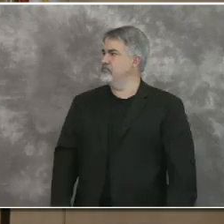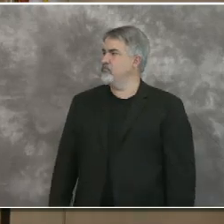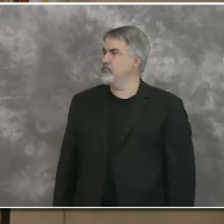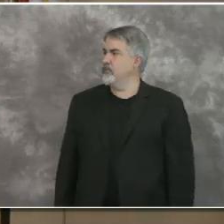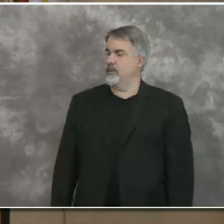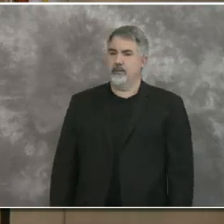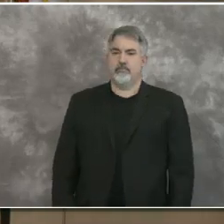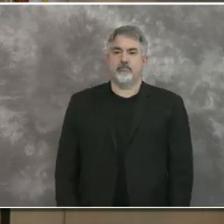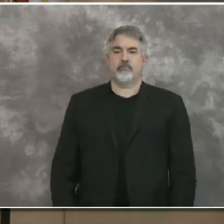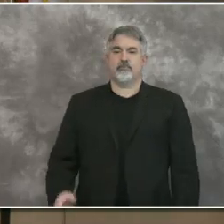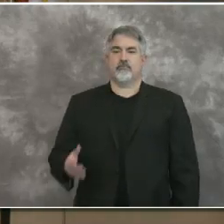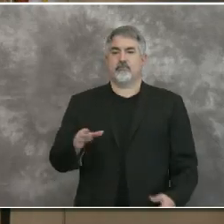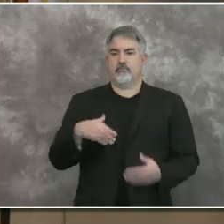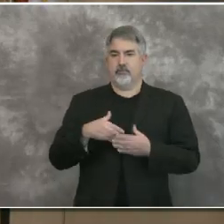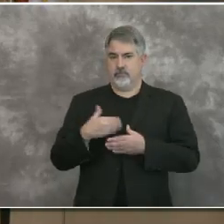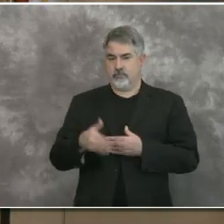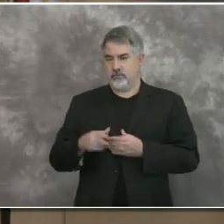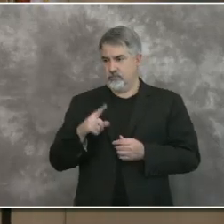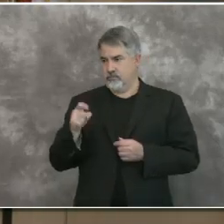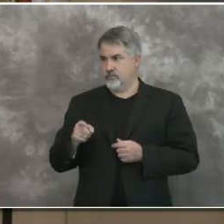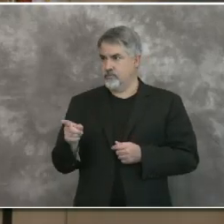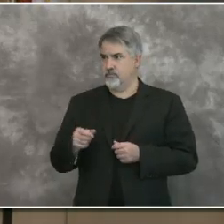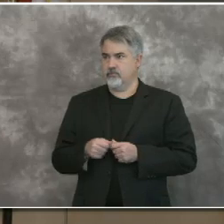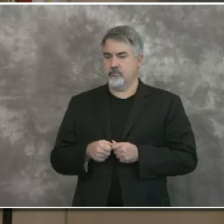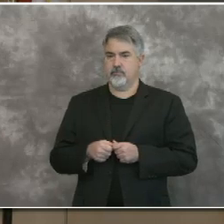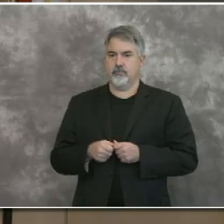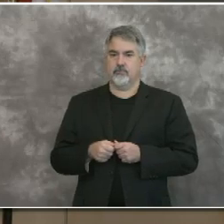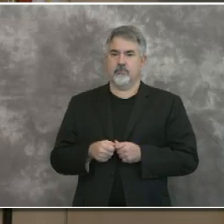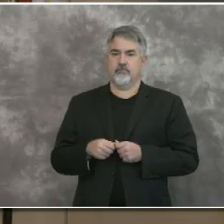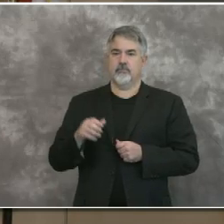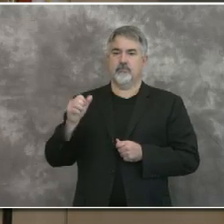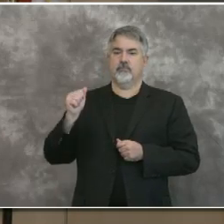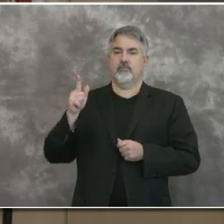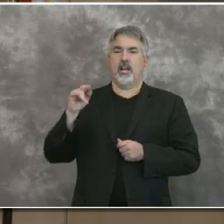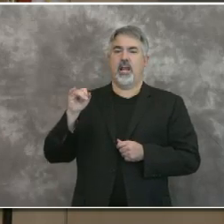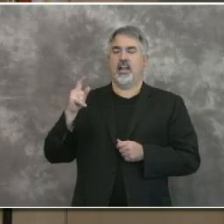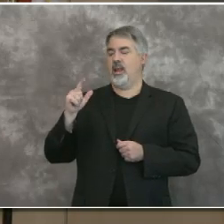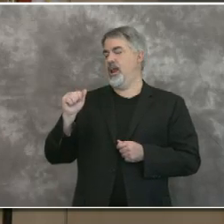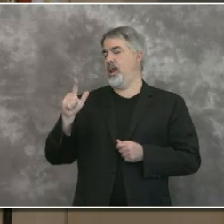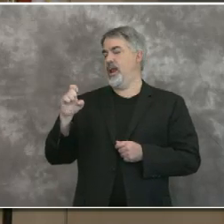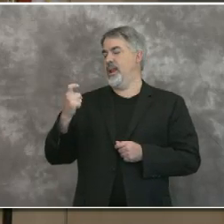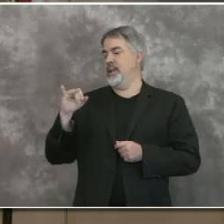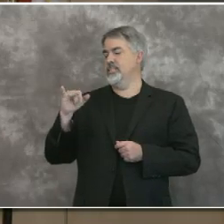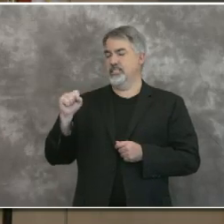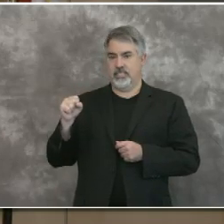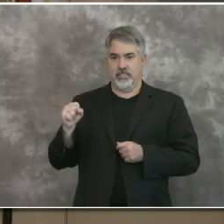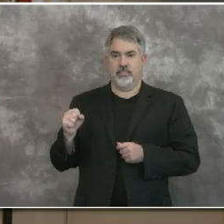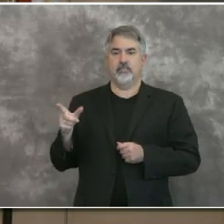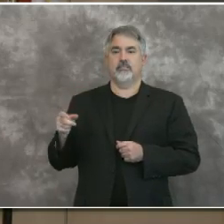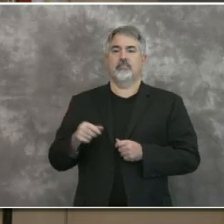Okay, let's go on to the next question. Alexis Rivas, NBC 7. Please state your question.